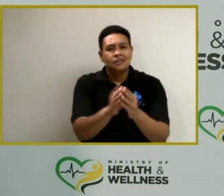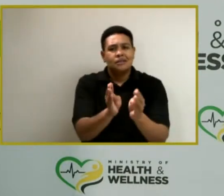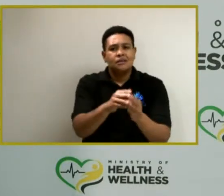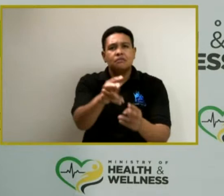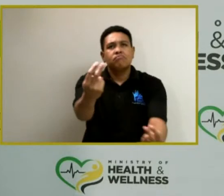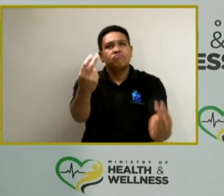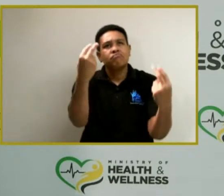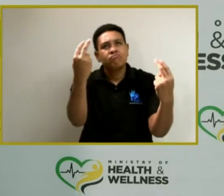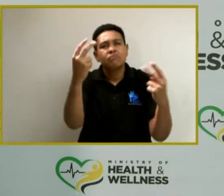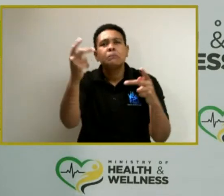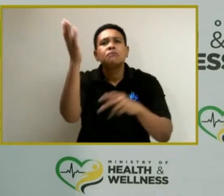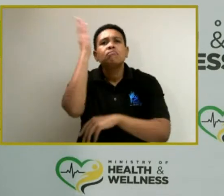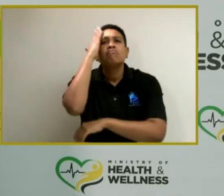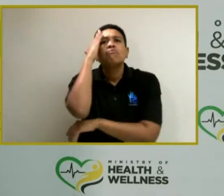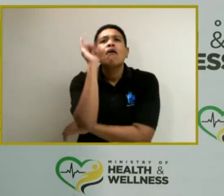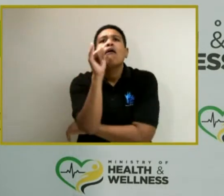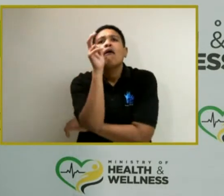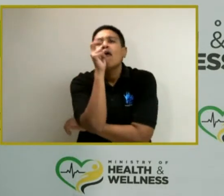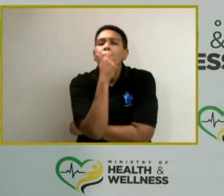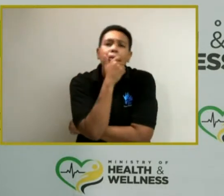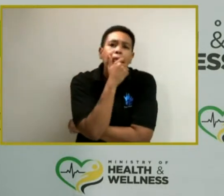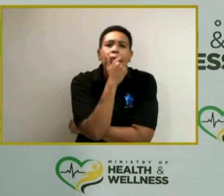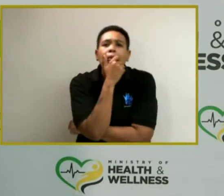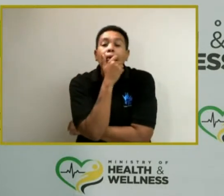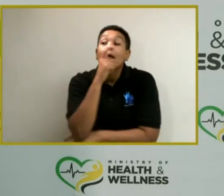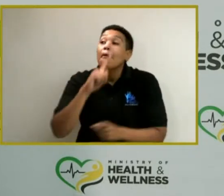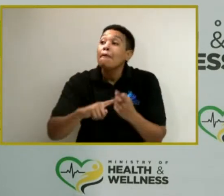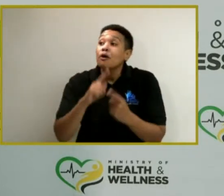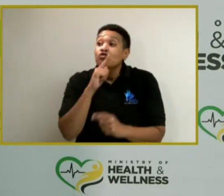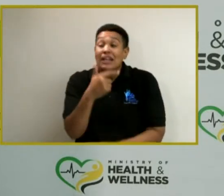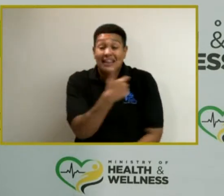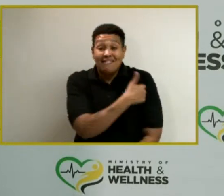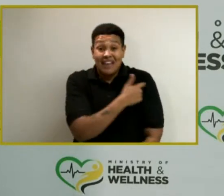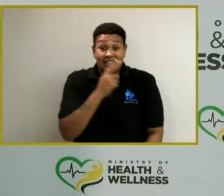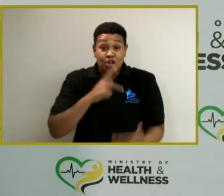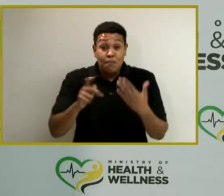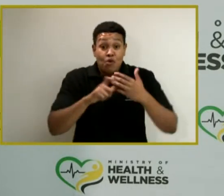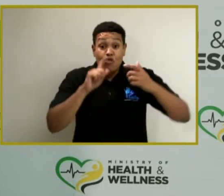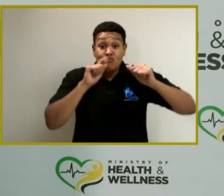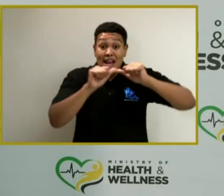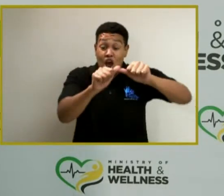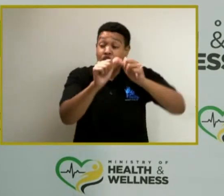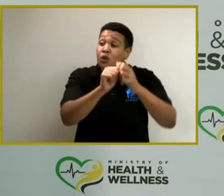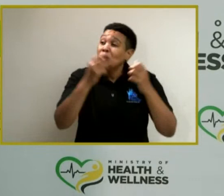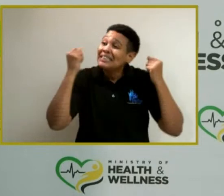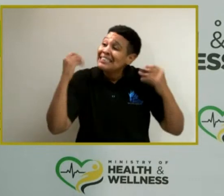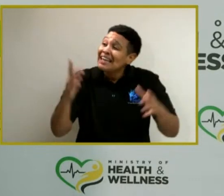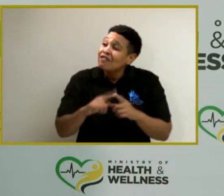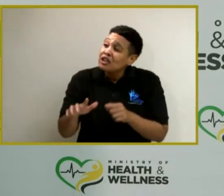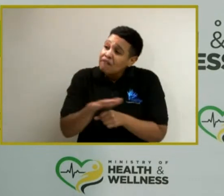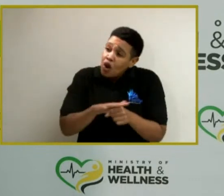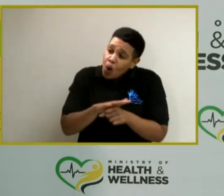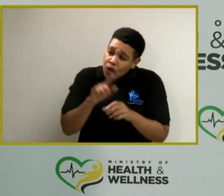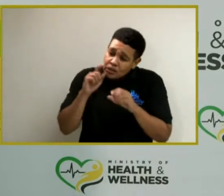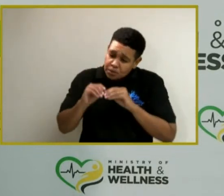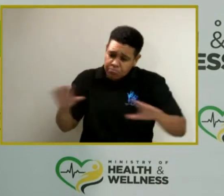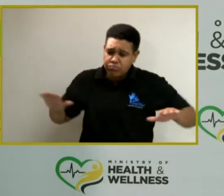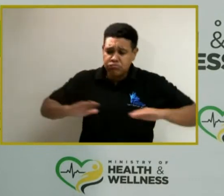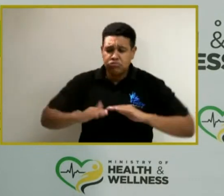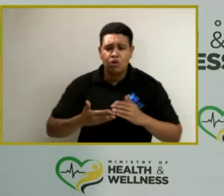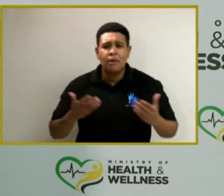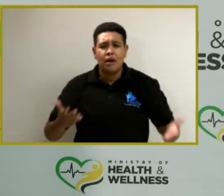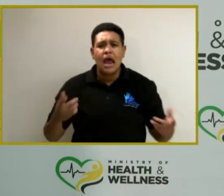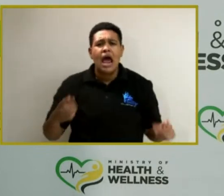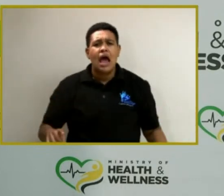public is kept aware. And the vaccination program continues in earnest with several sites around the country. Now